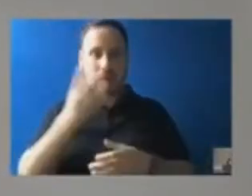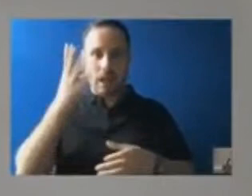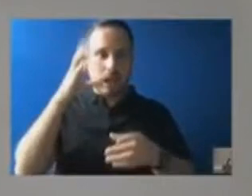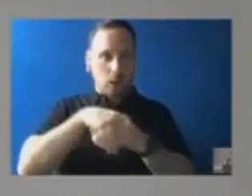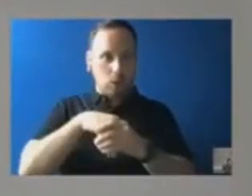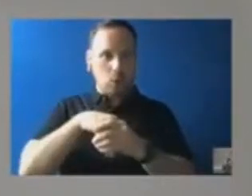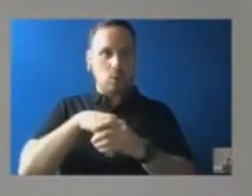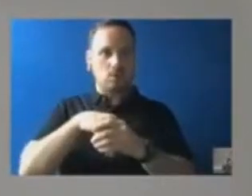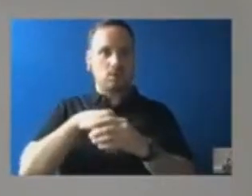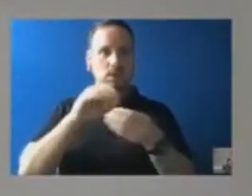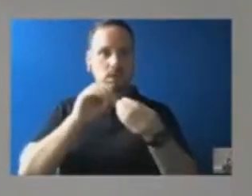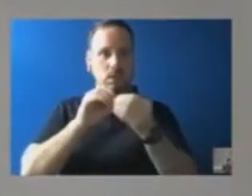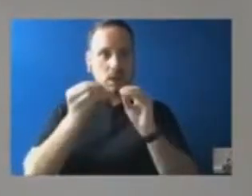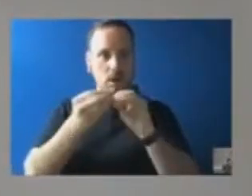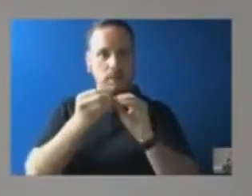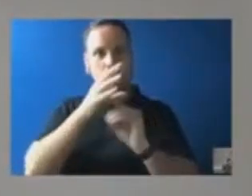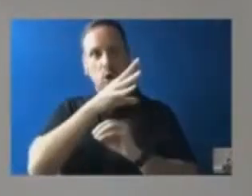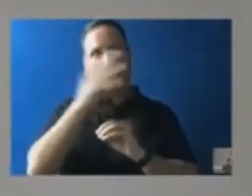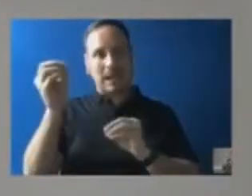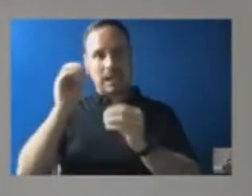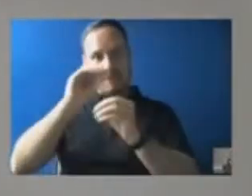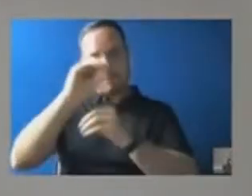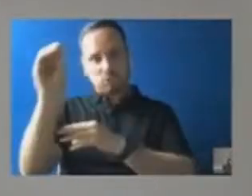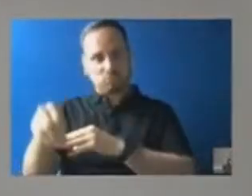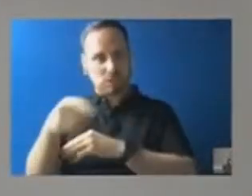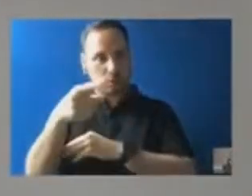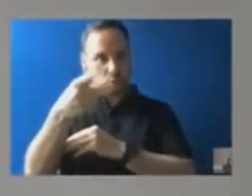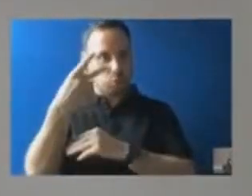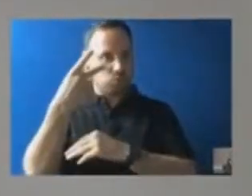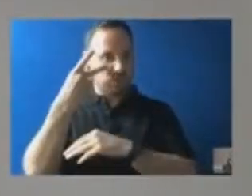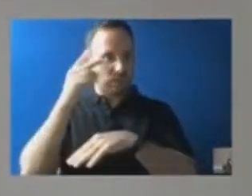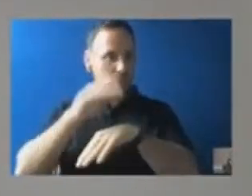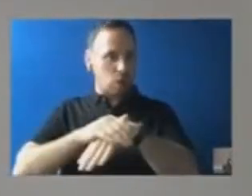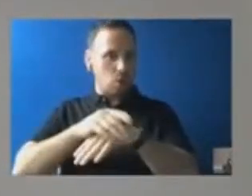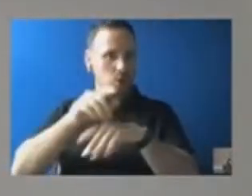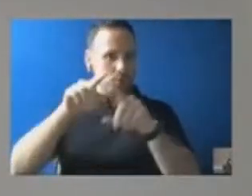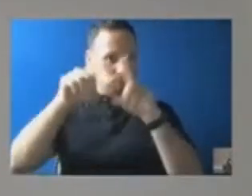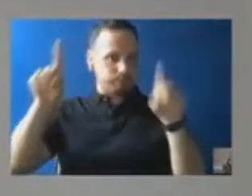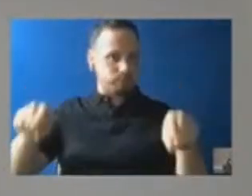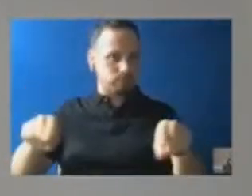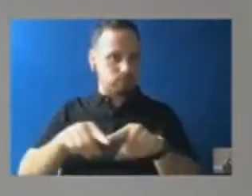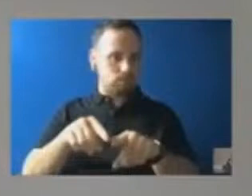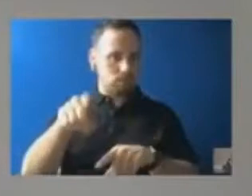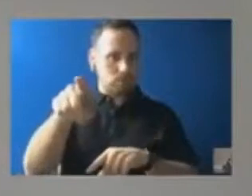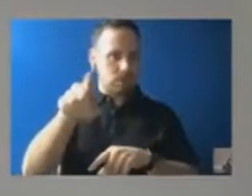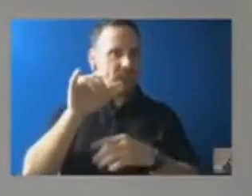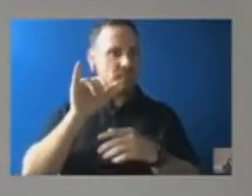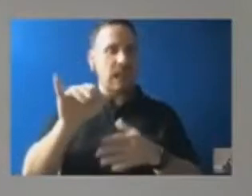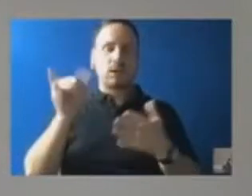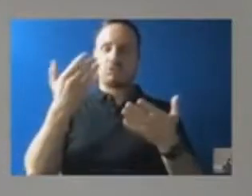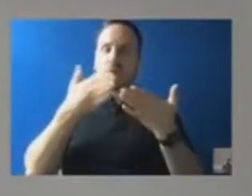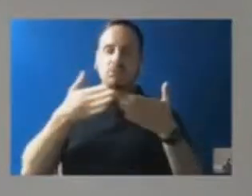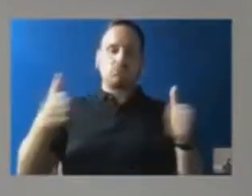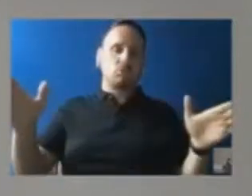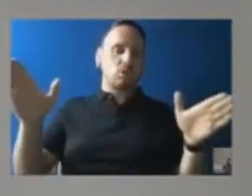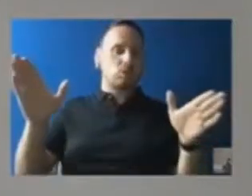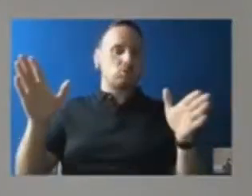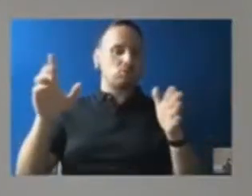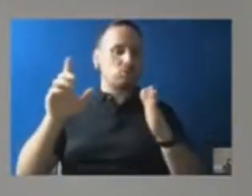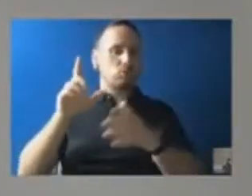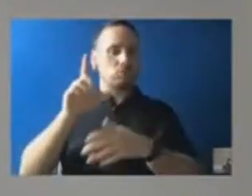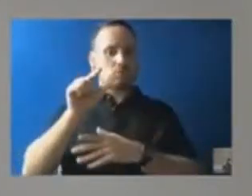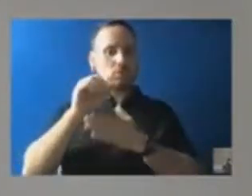and percentages that you see here on the dashboard are intended to serve as general guidelines and may